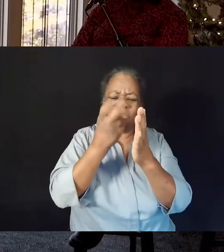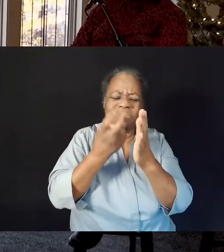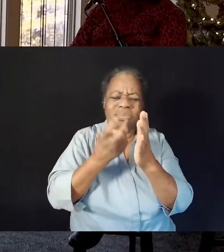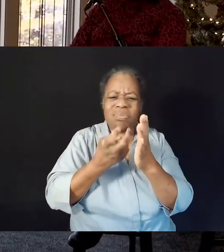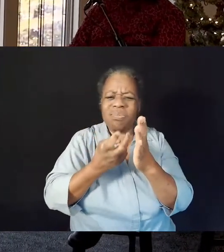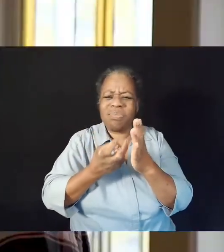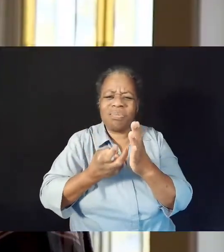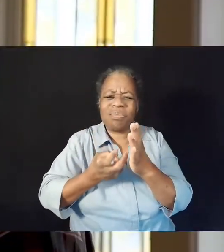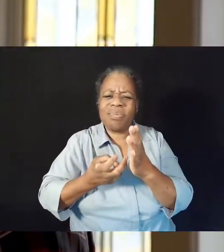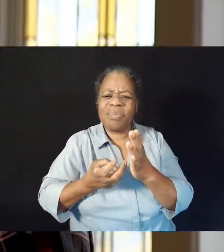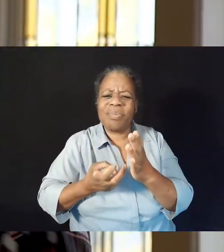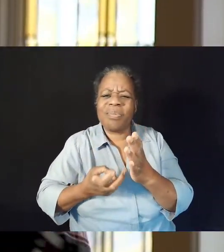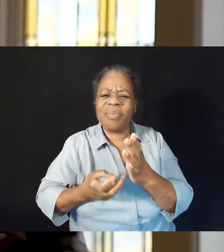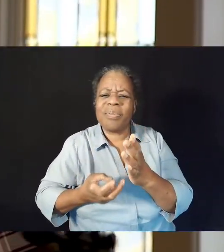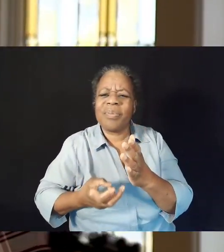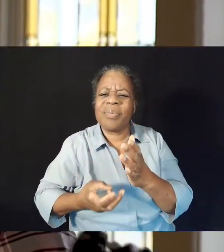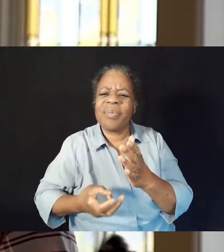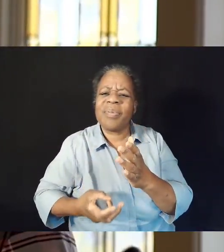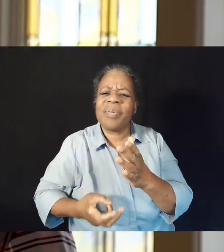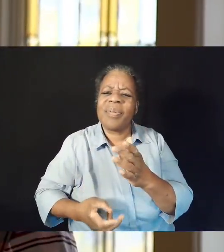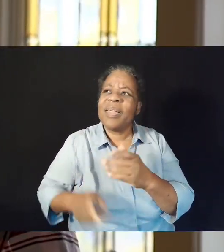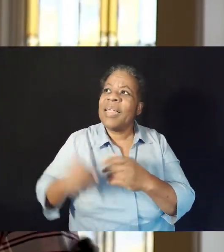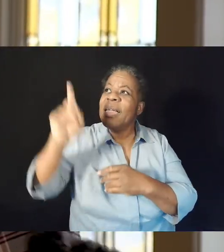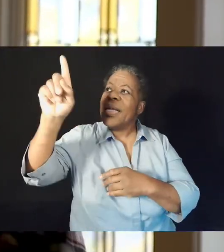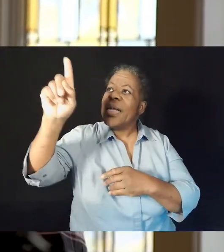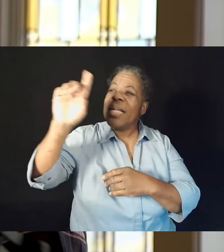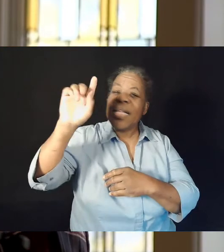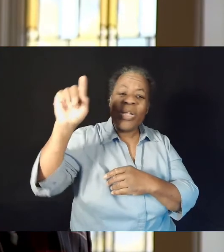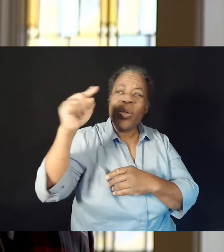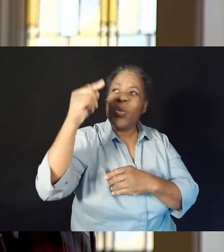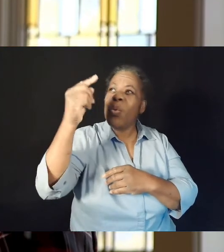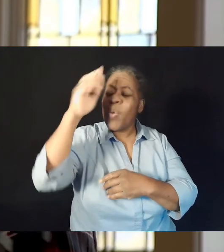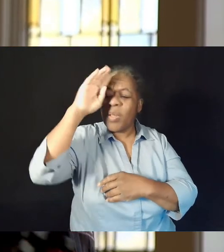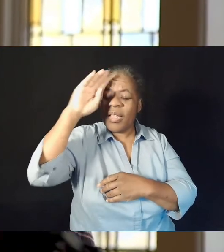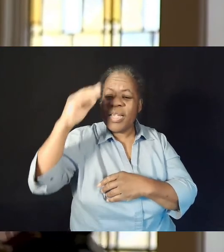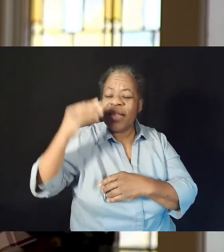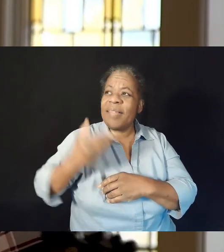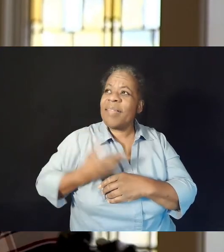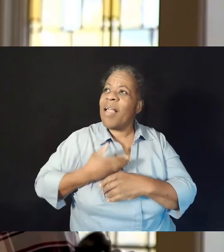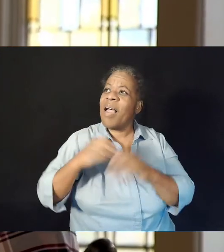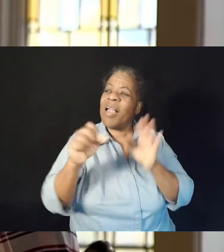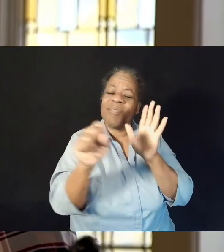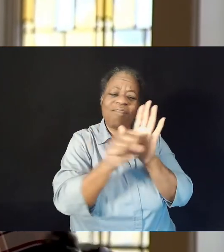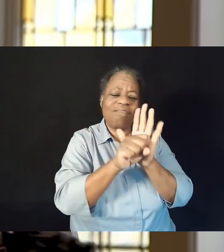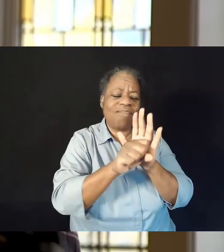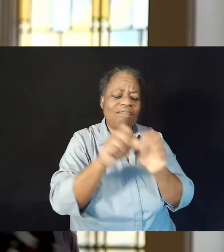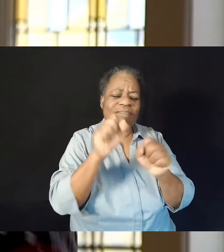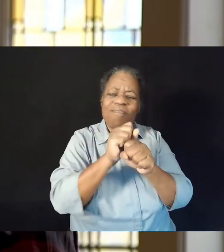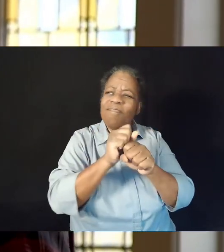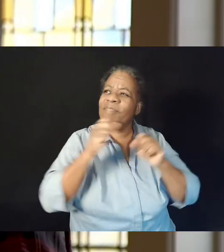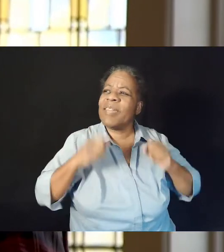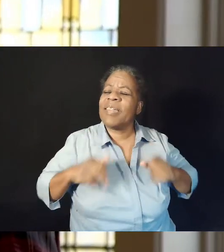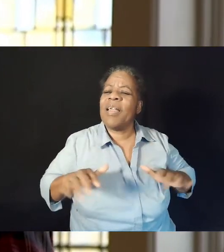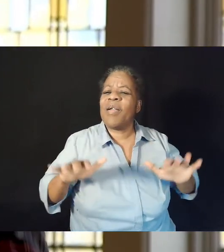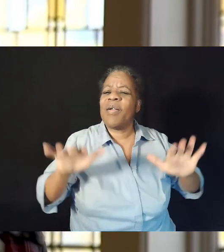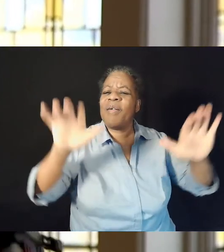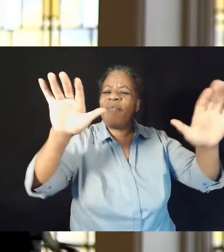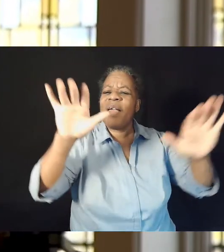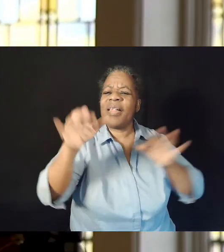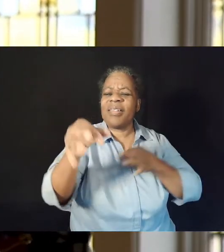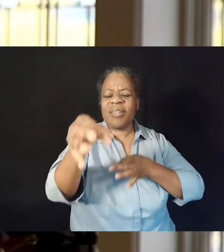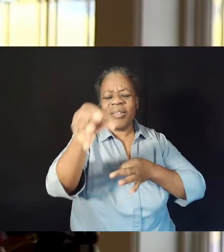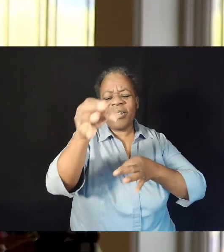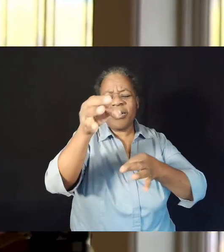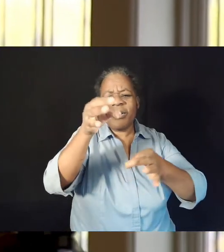measure, that He should give His only Son to make